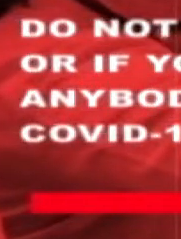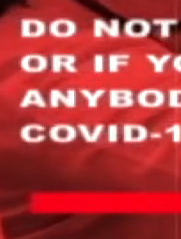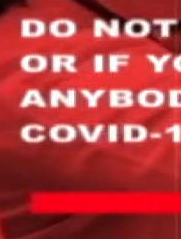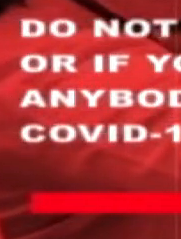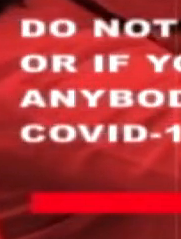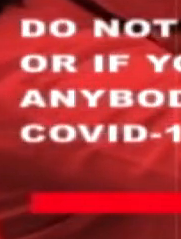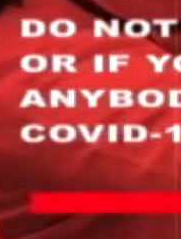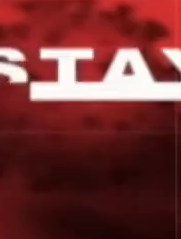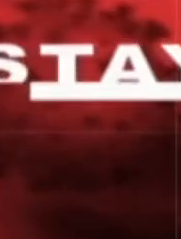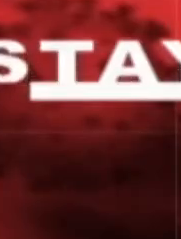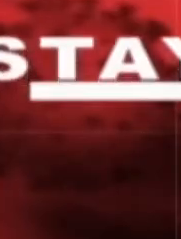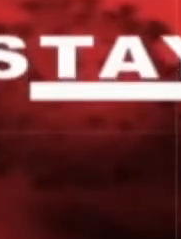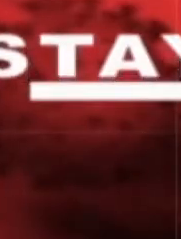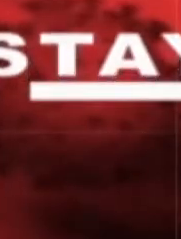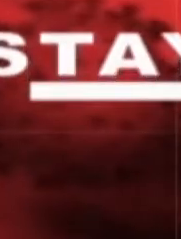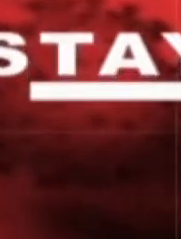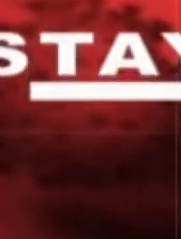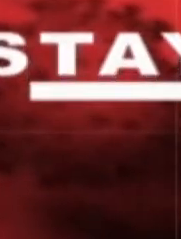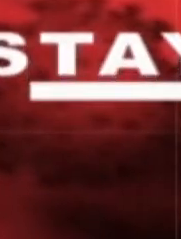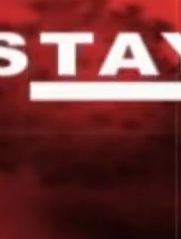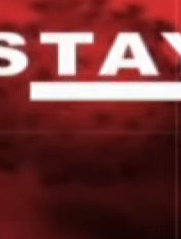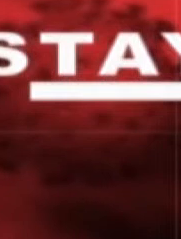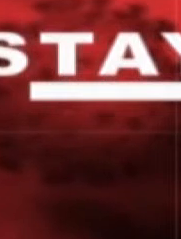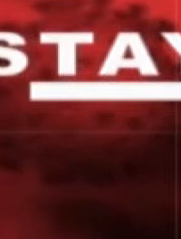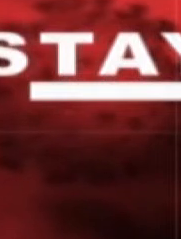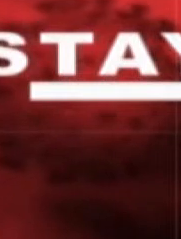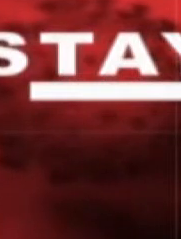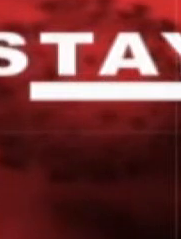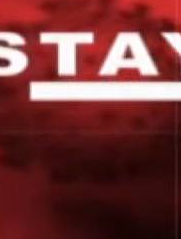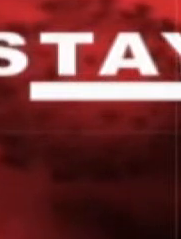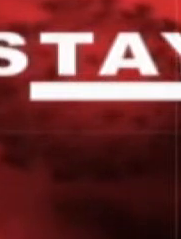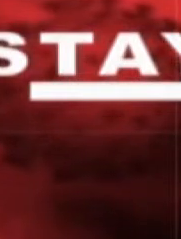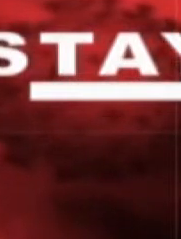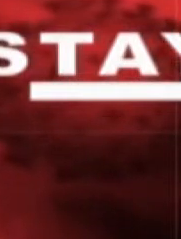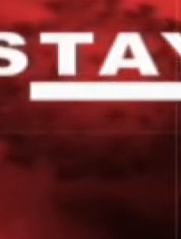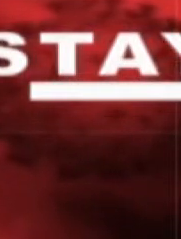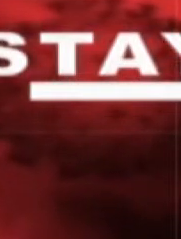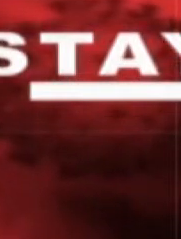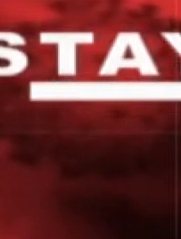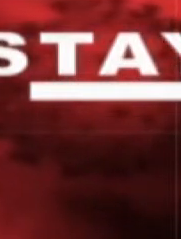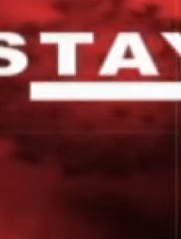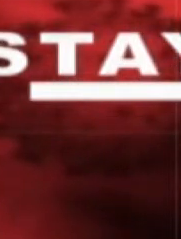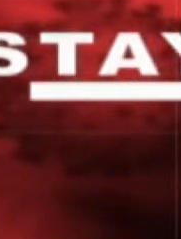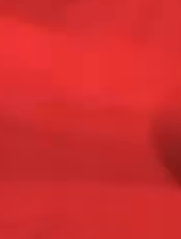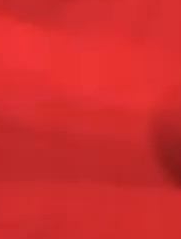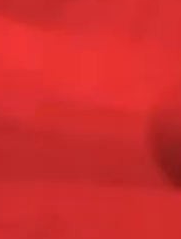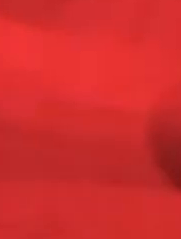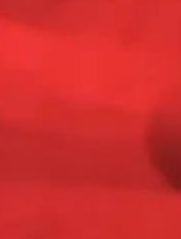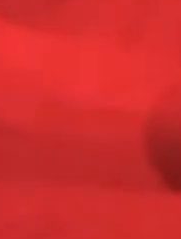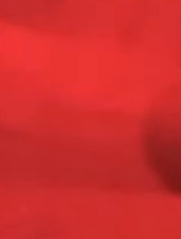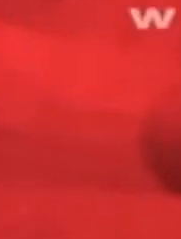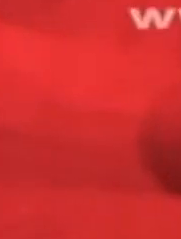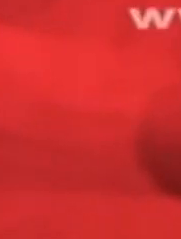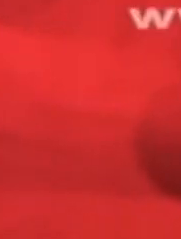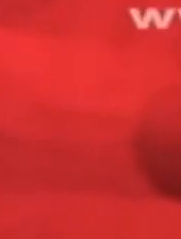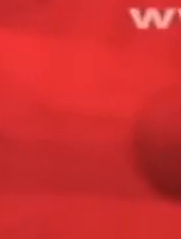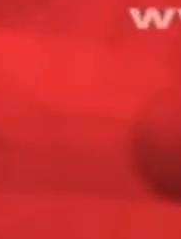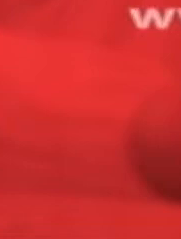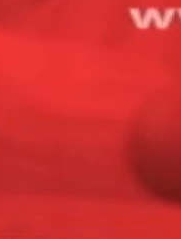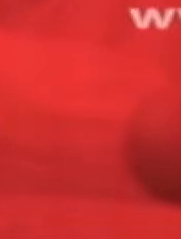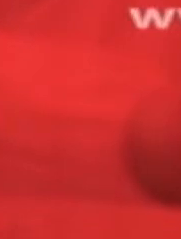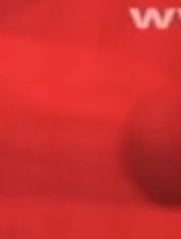with COVID-19. If you have cough and fever, please stay at home and call your state hotline. Find state numbers